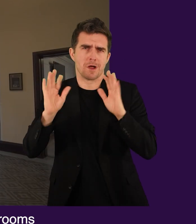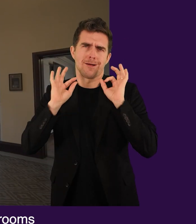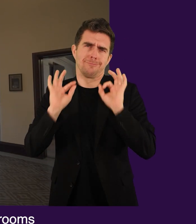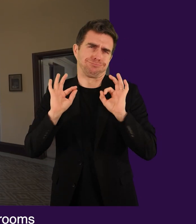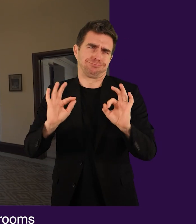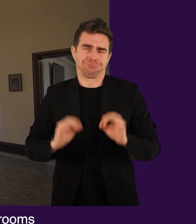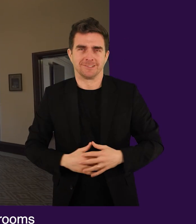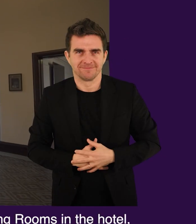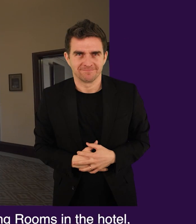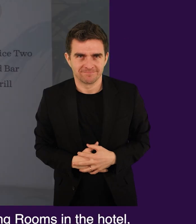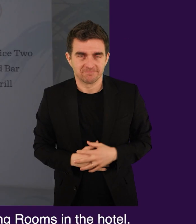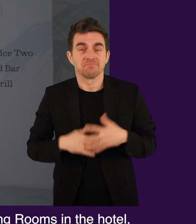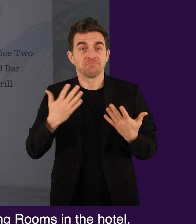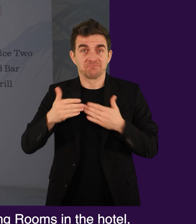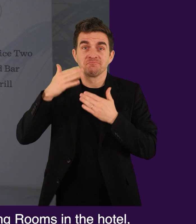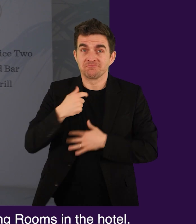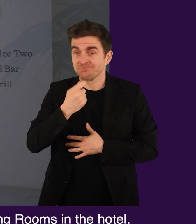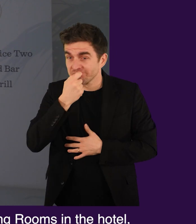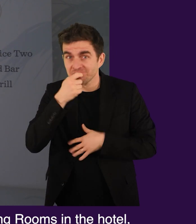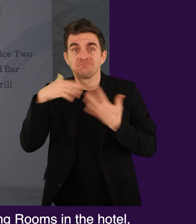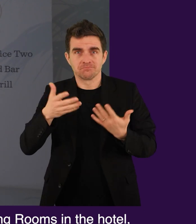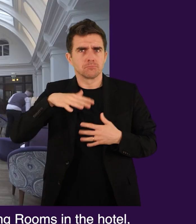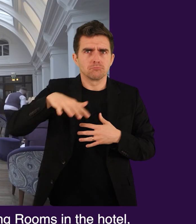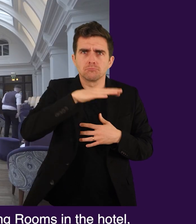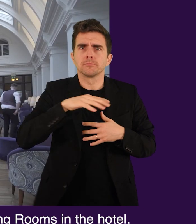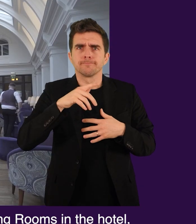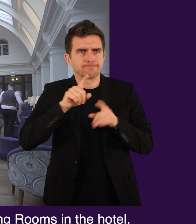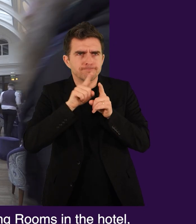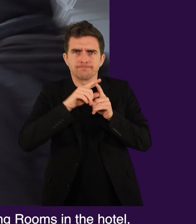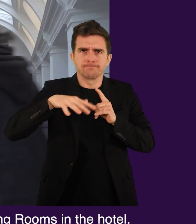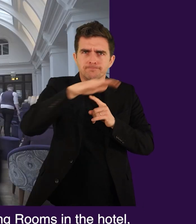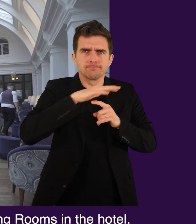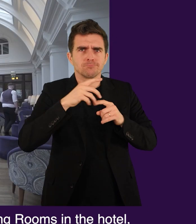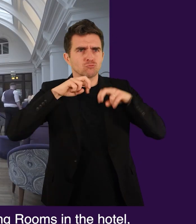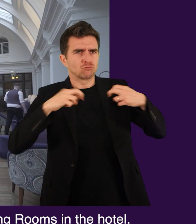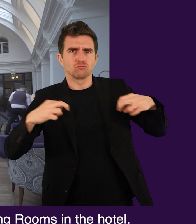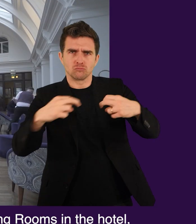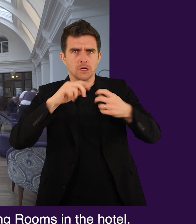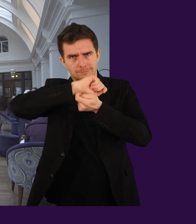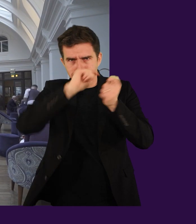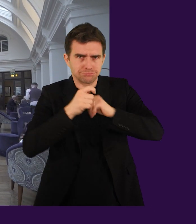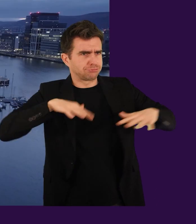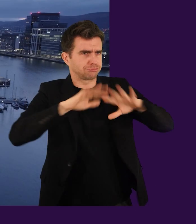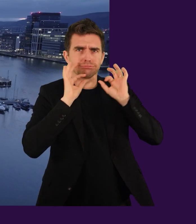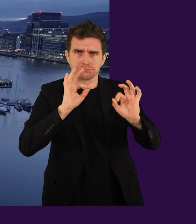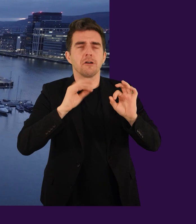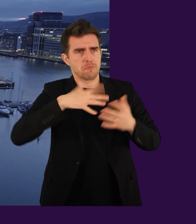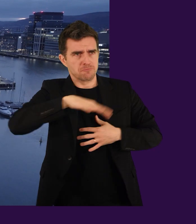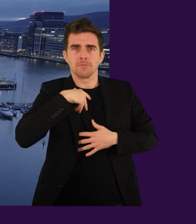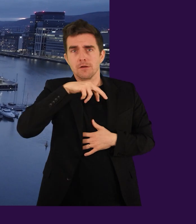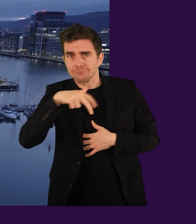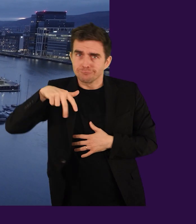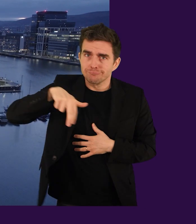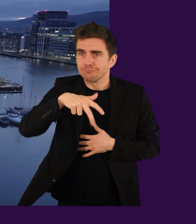wide corridors throughout. After dinner at one of the refurbished drawing rooms in the hotel, we headed out